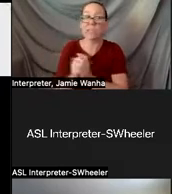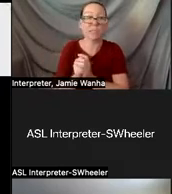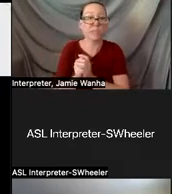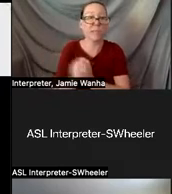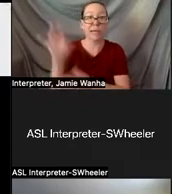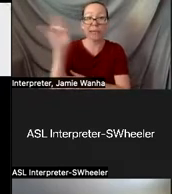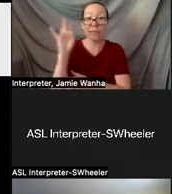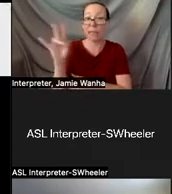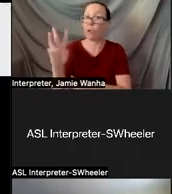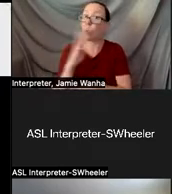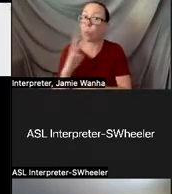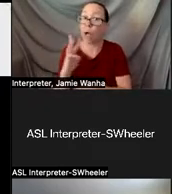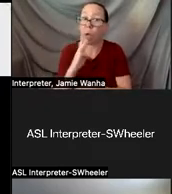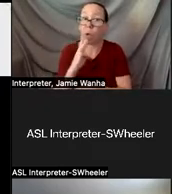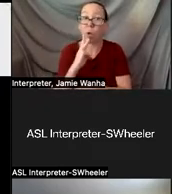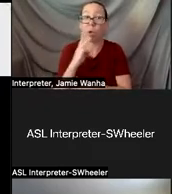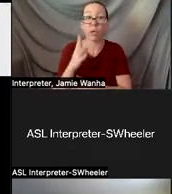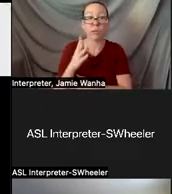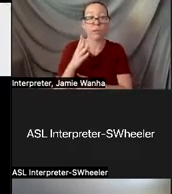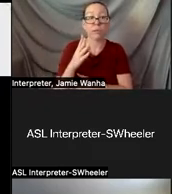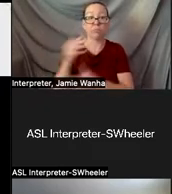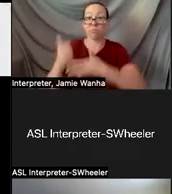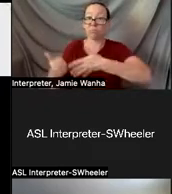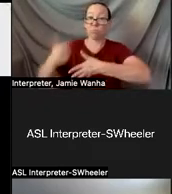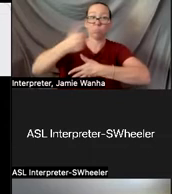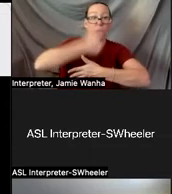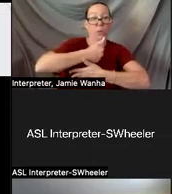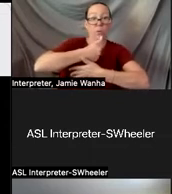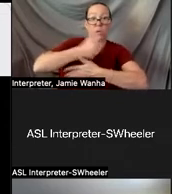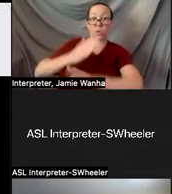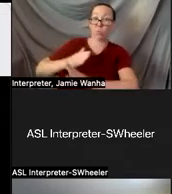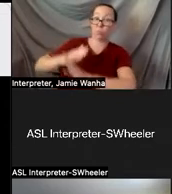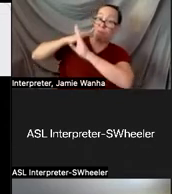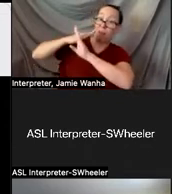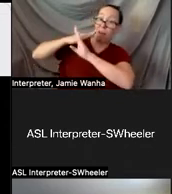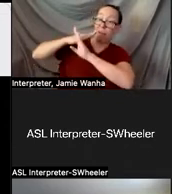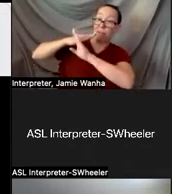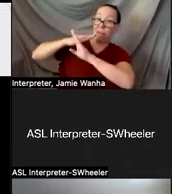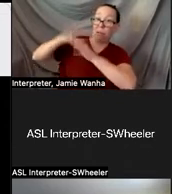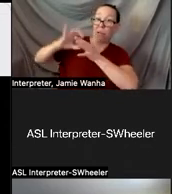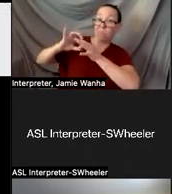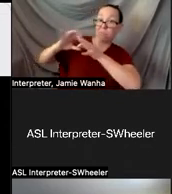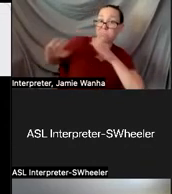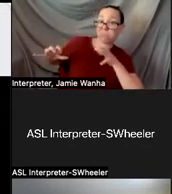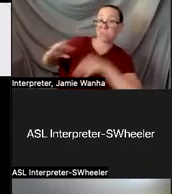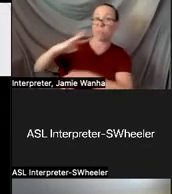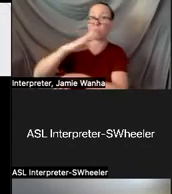prevent prolonged disruption in coastal areas. Number eight, the port addresses seismic hazards in